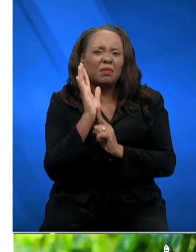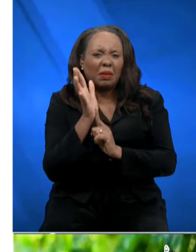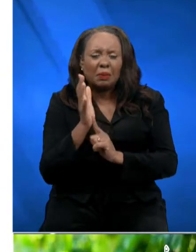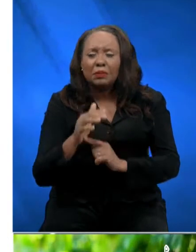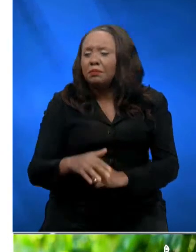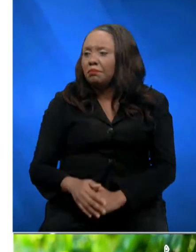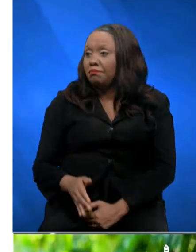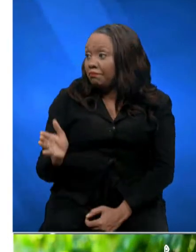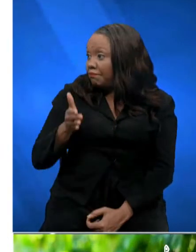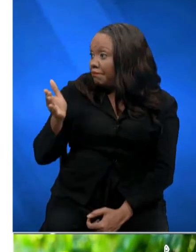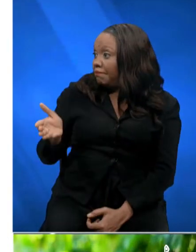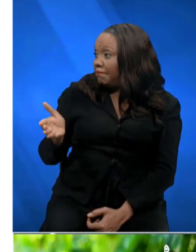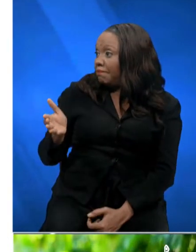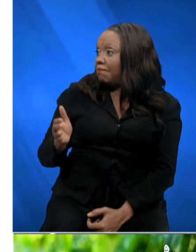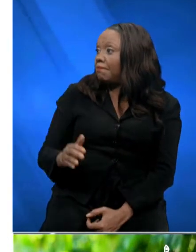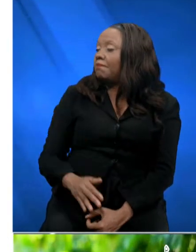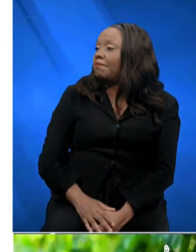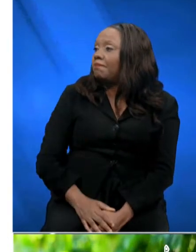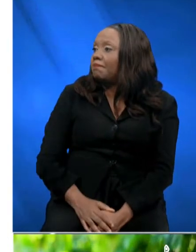slide.